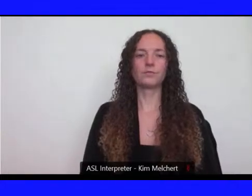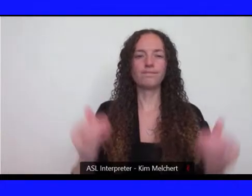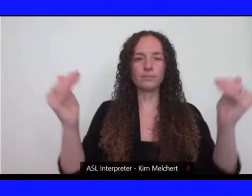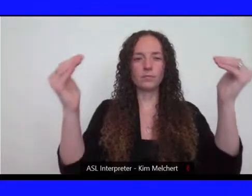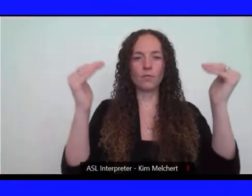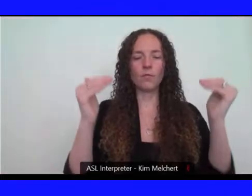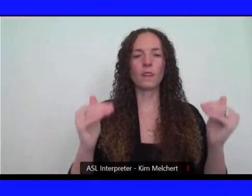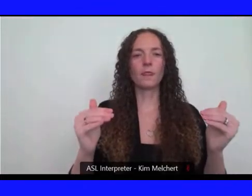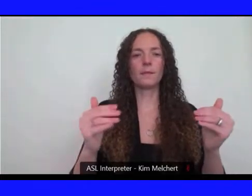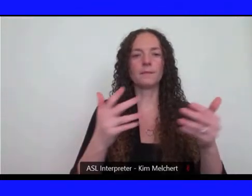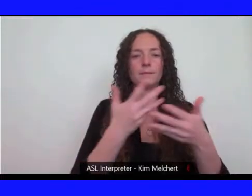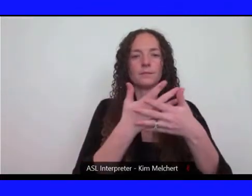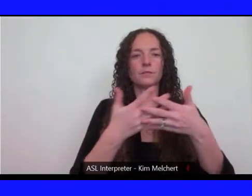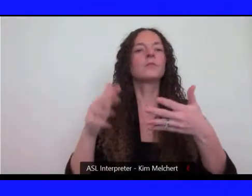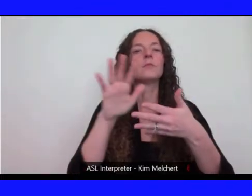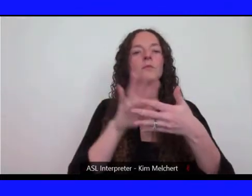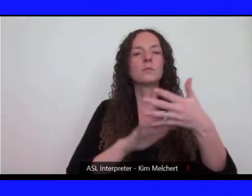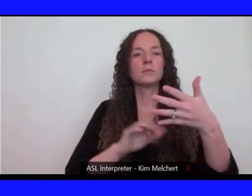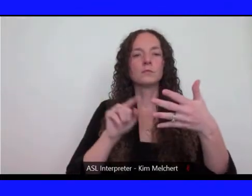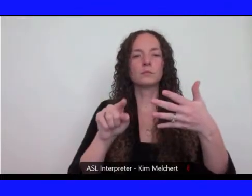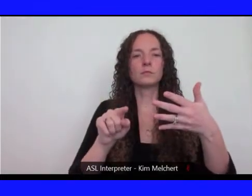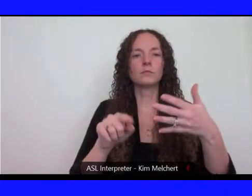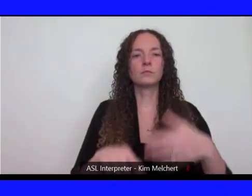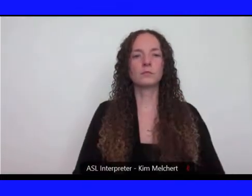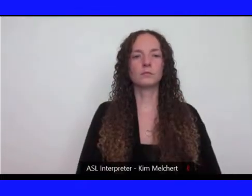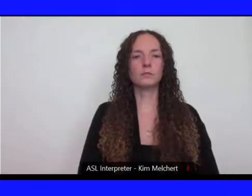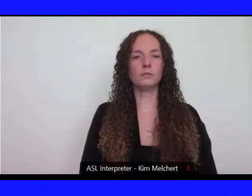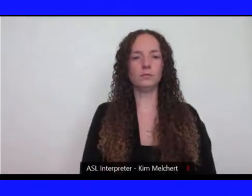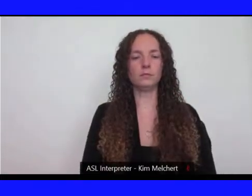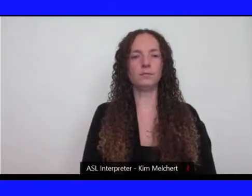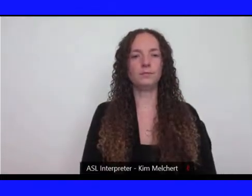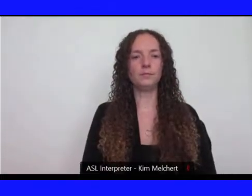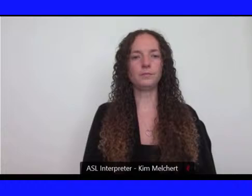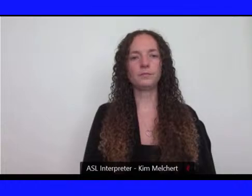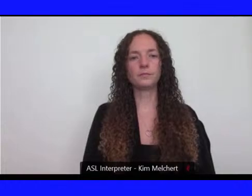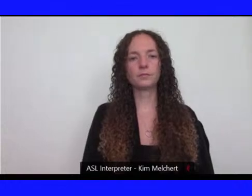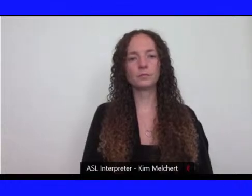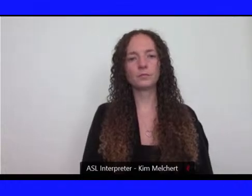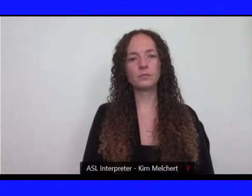thank So you. this does not capture Omicron at all, as Matt mentioned. Okay.